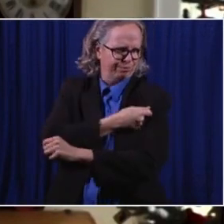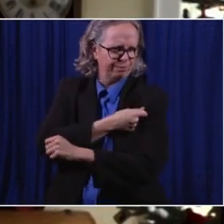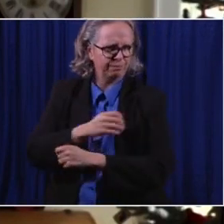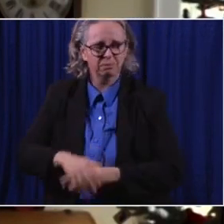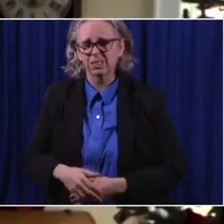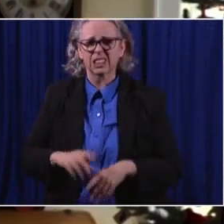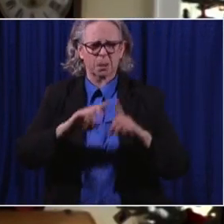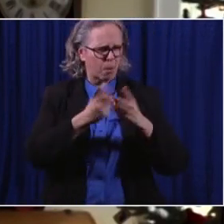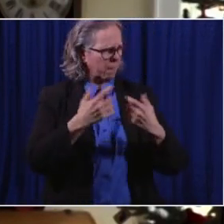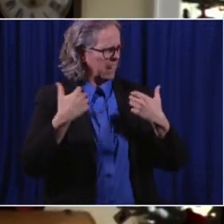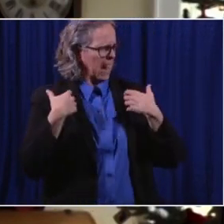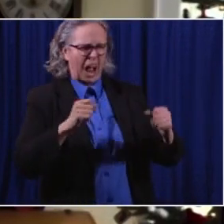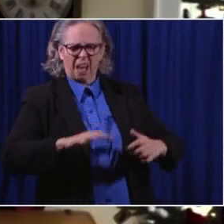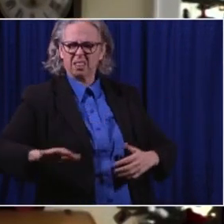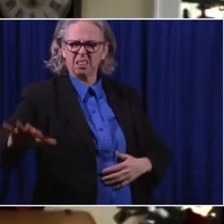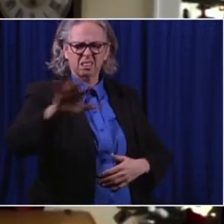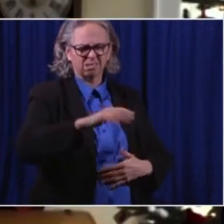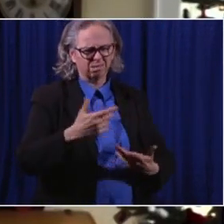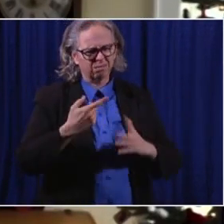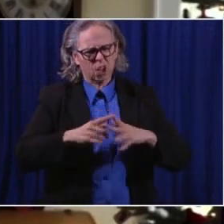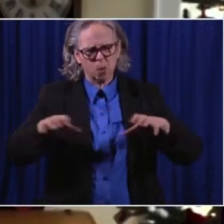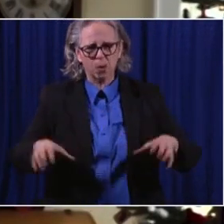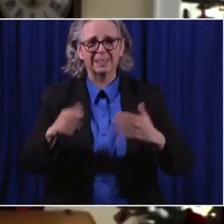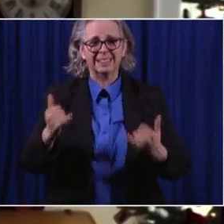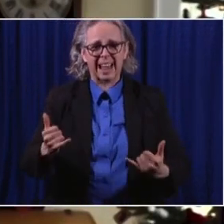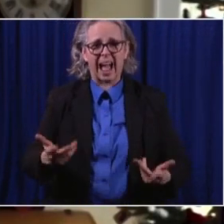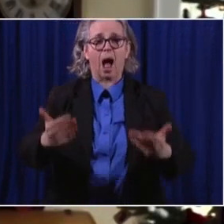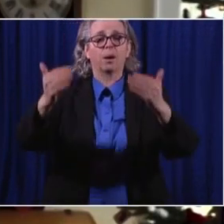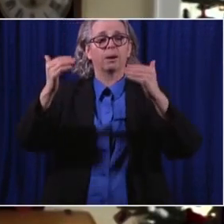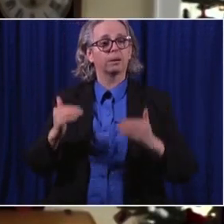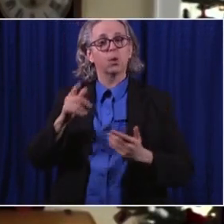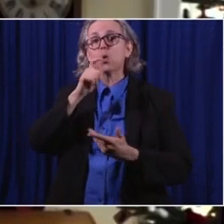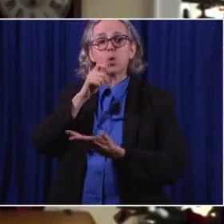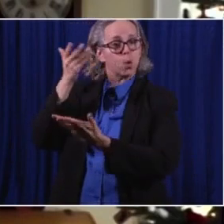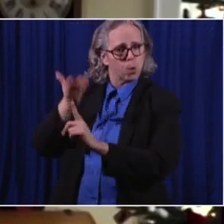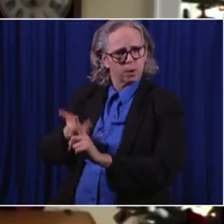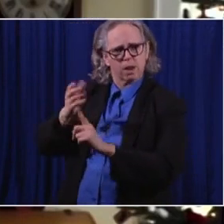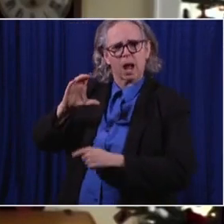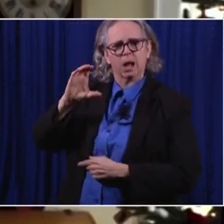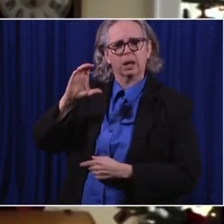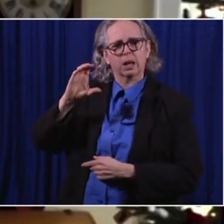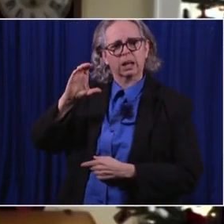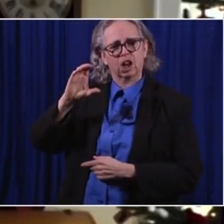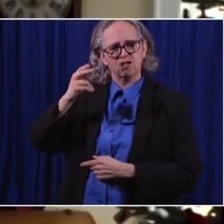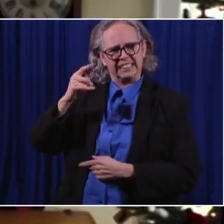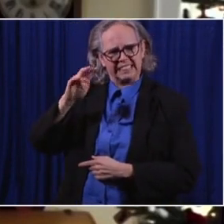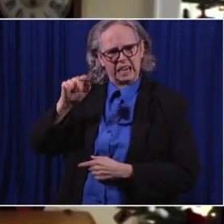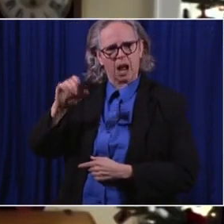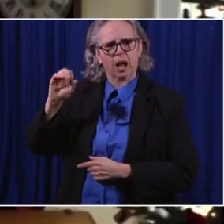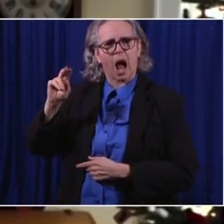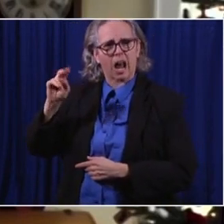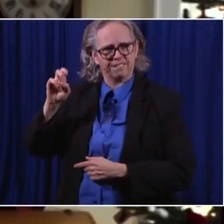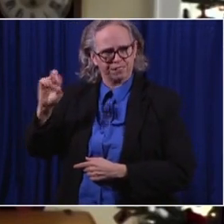we're joined by Christina Conover. Christina she's somewhere there, I think, maybe off